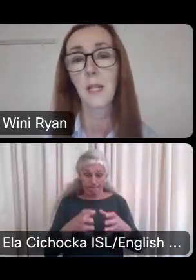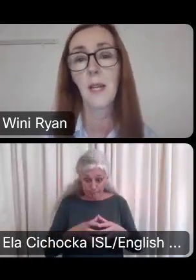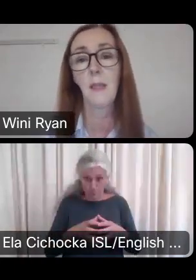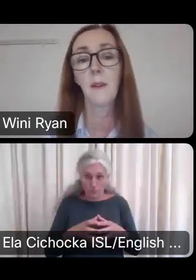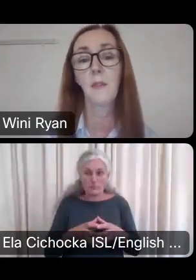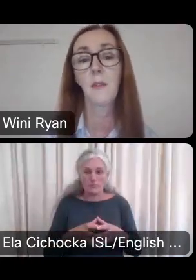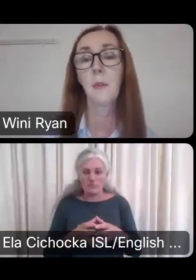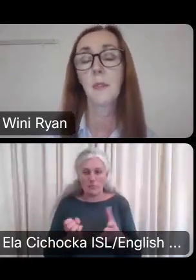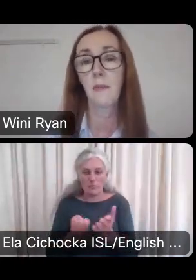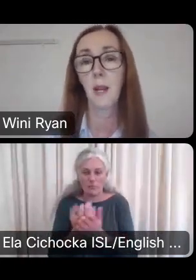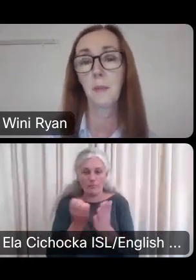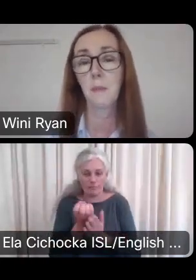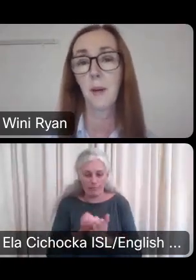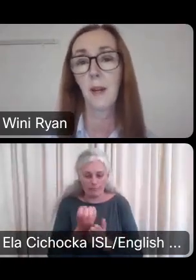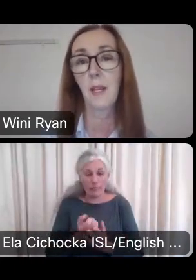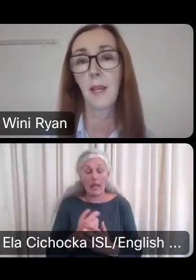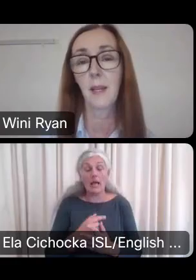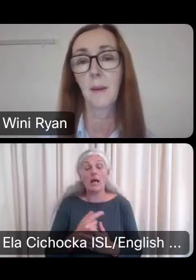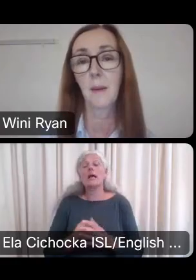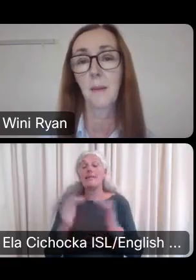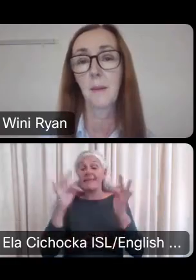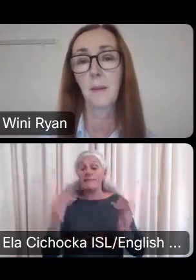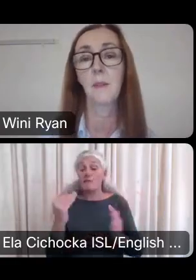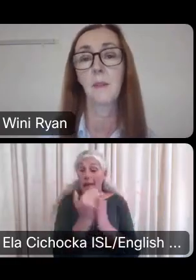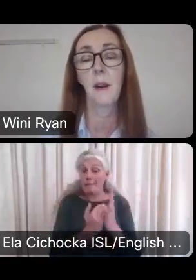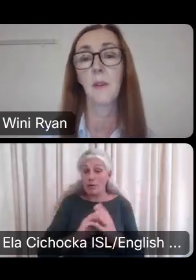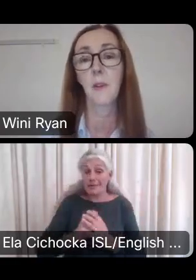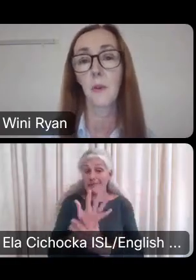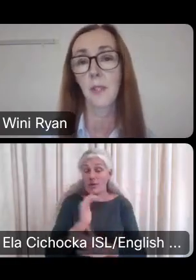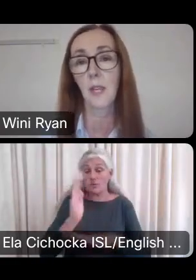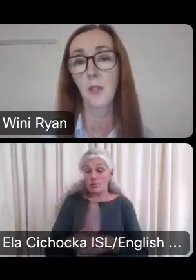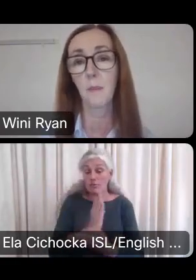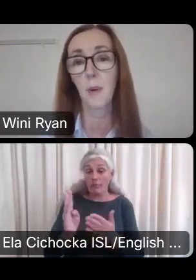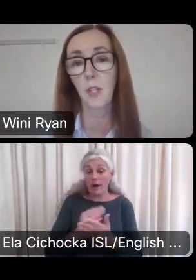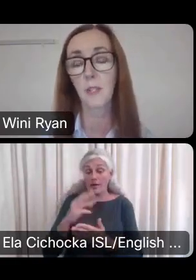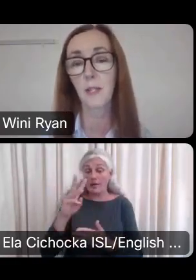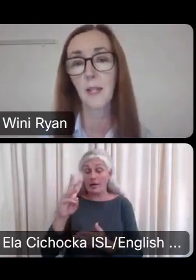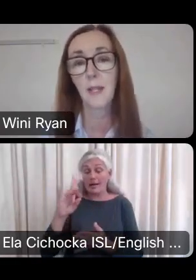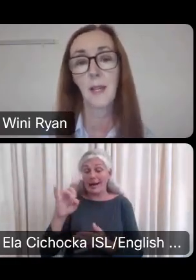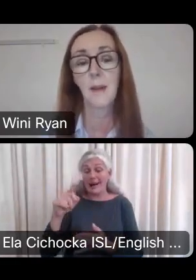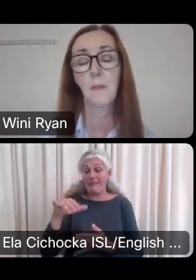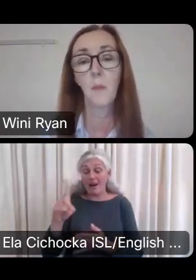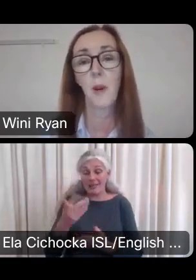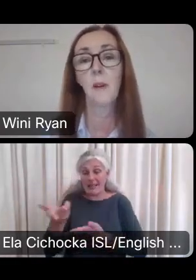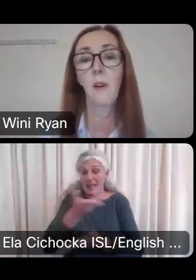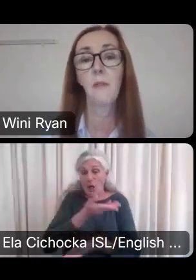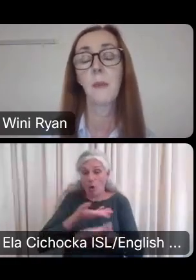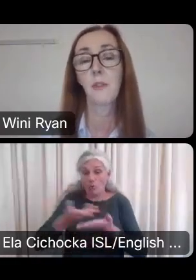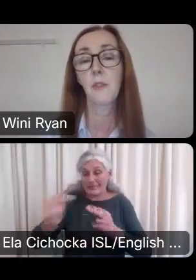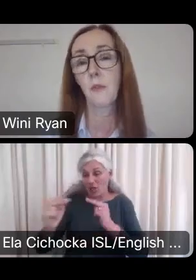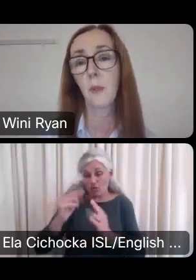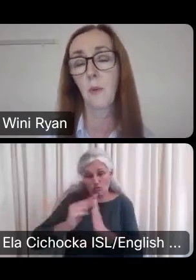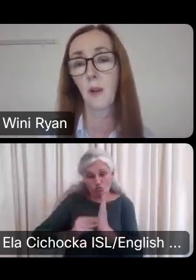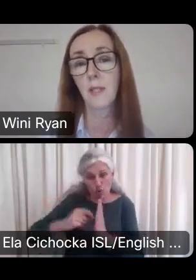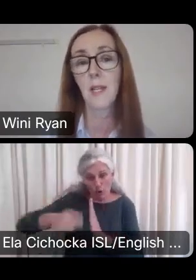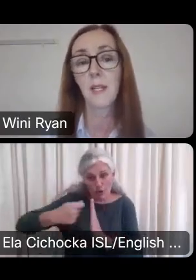moment. The framework was developed by as part of the Harvard negotiation project, where governments from